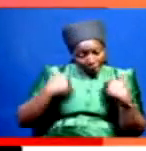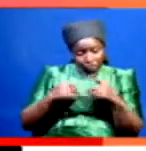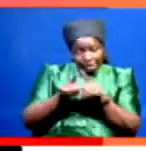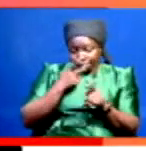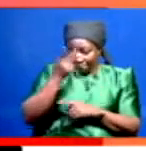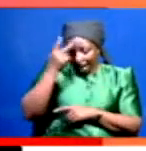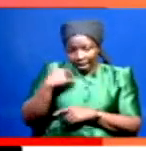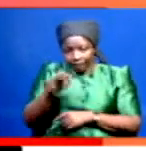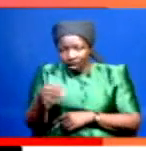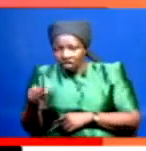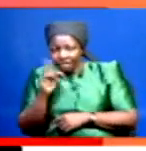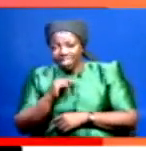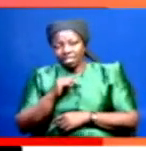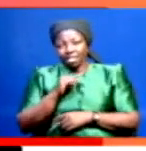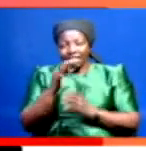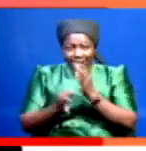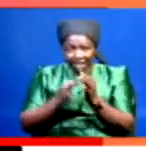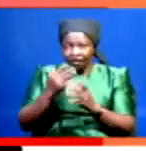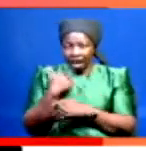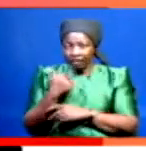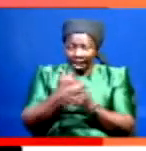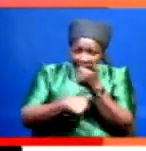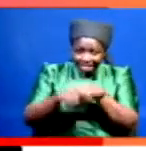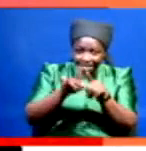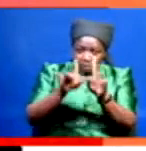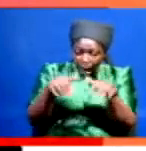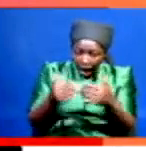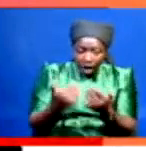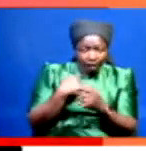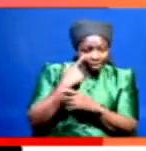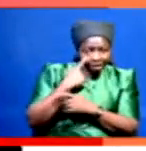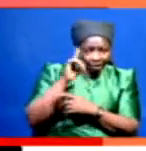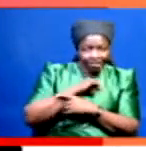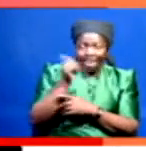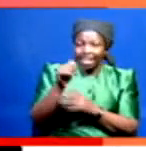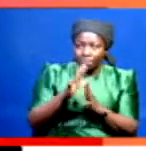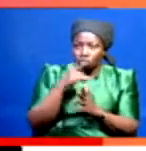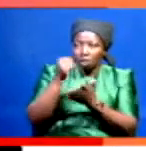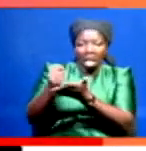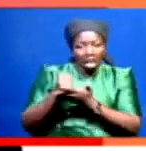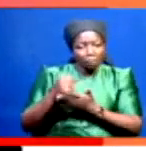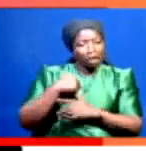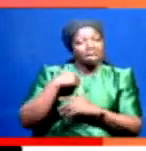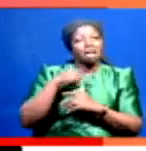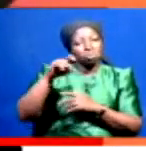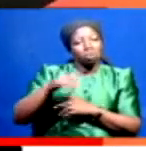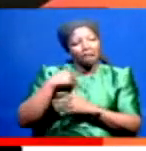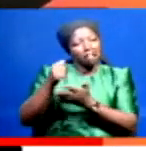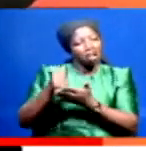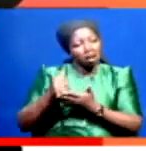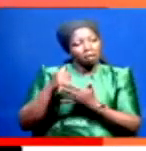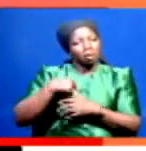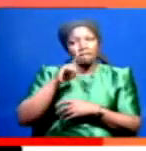have taken a step like the one we have seen, whoever did not help me, who should have helped me, to the point of going to the